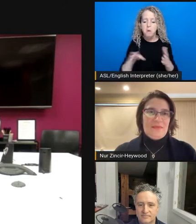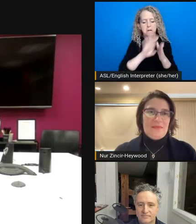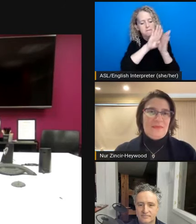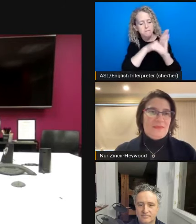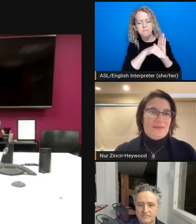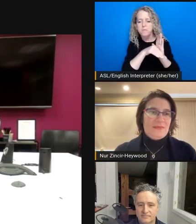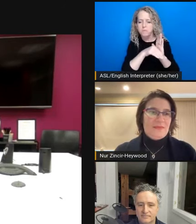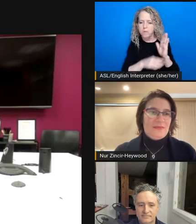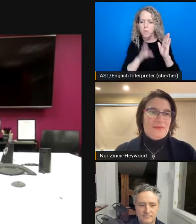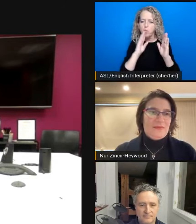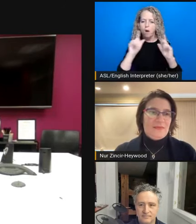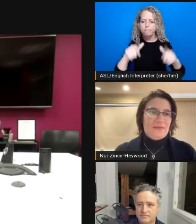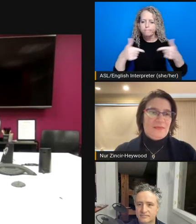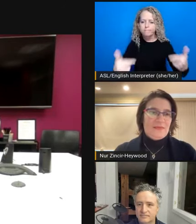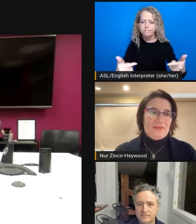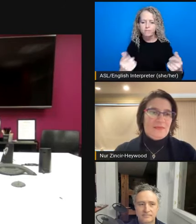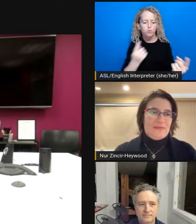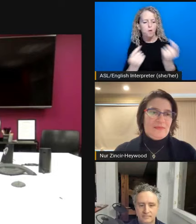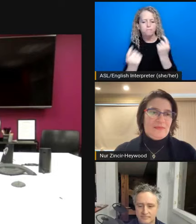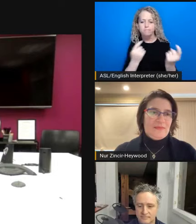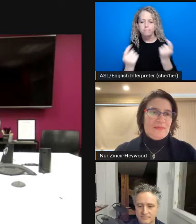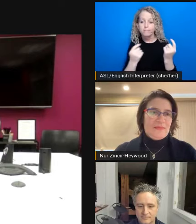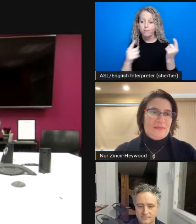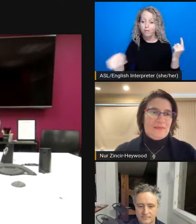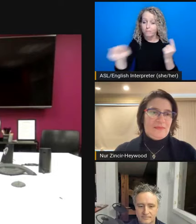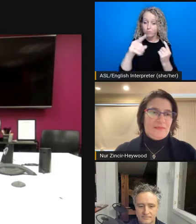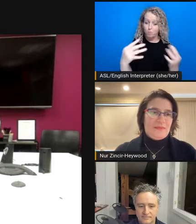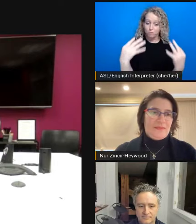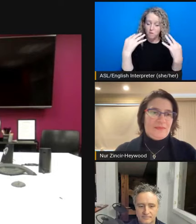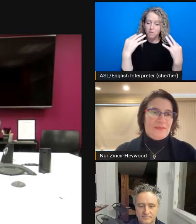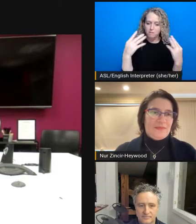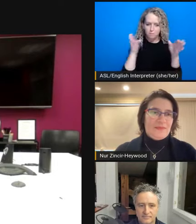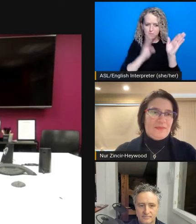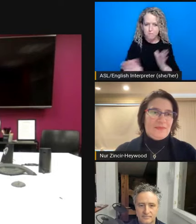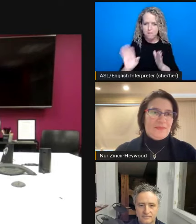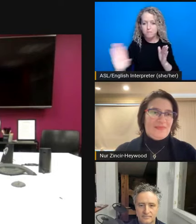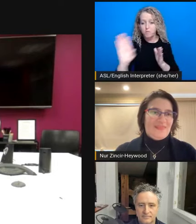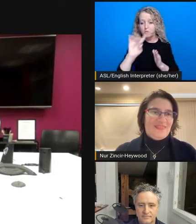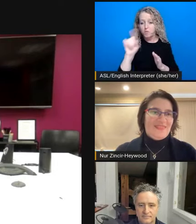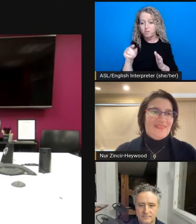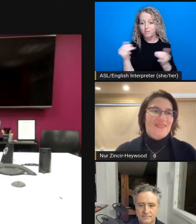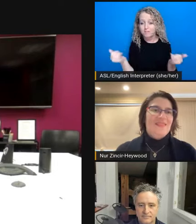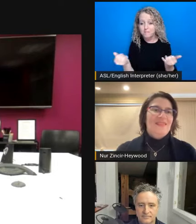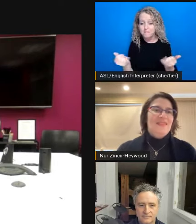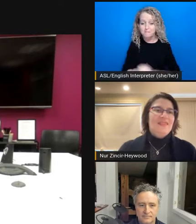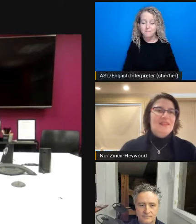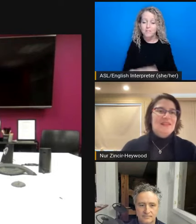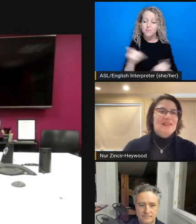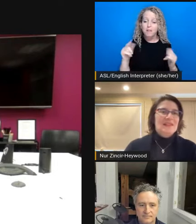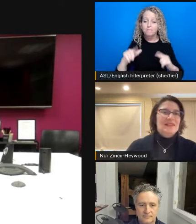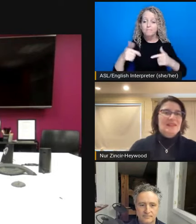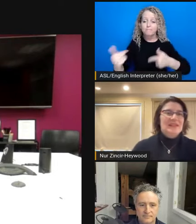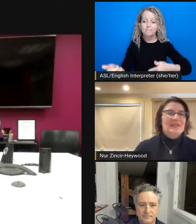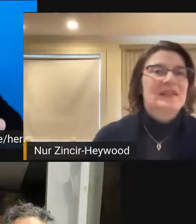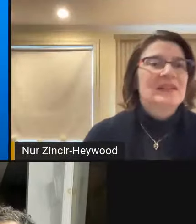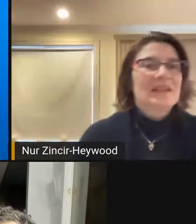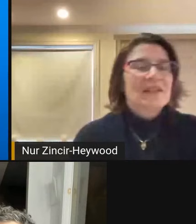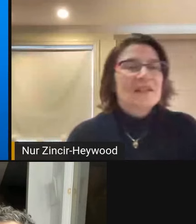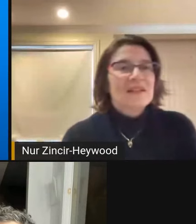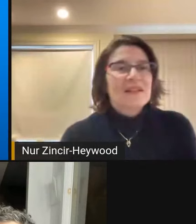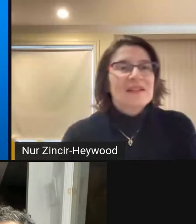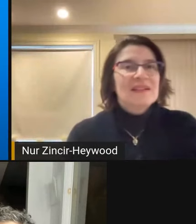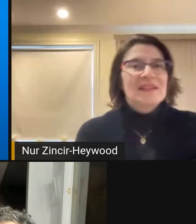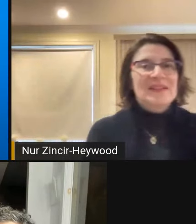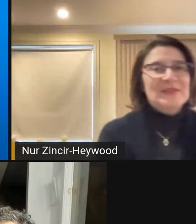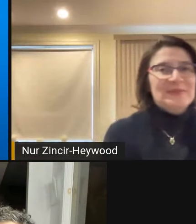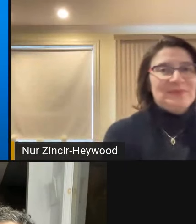hour, so please get your questions ready. But to start with, let's go to our panelists. I will go